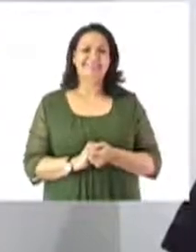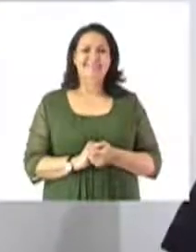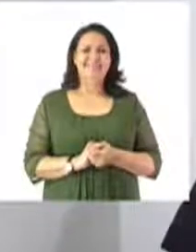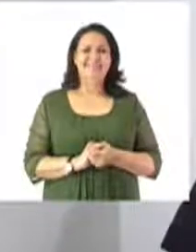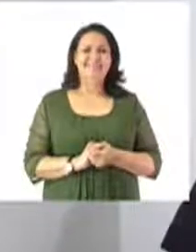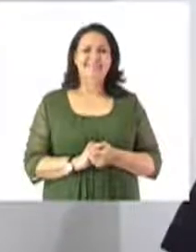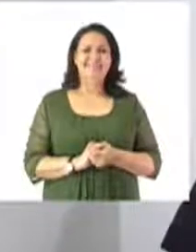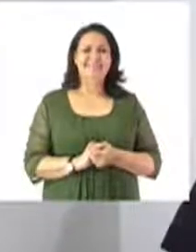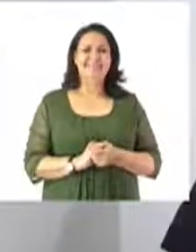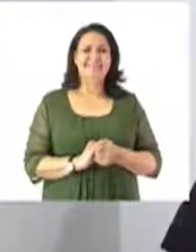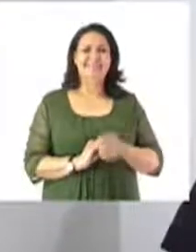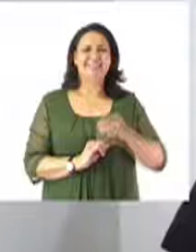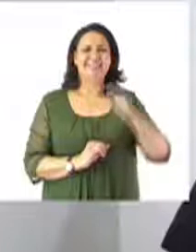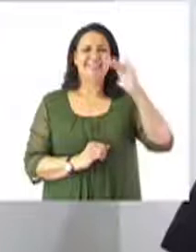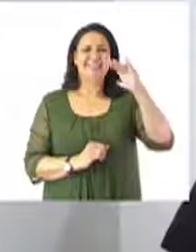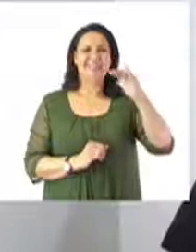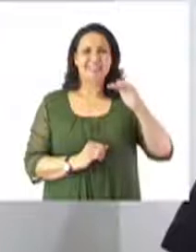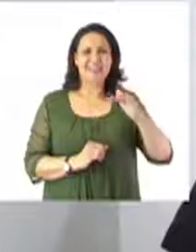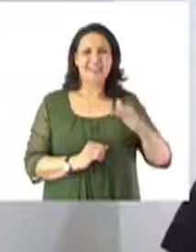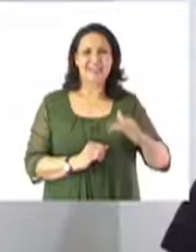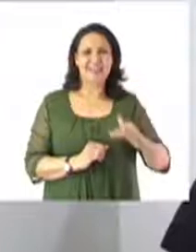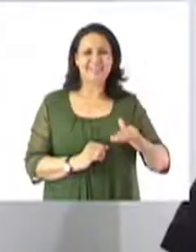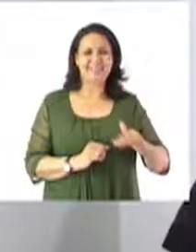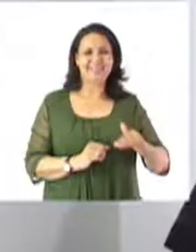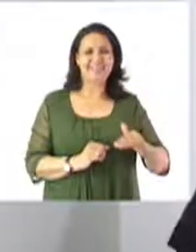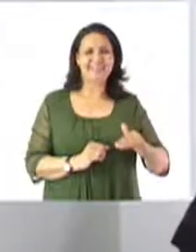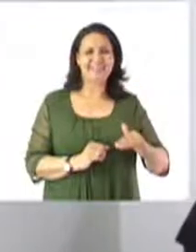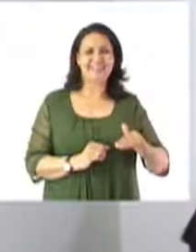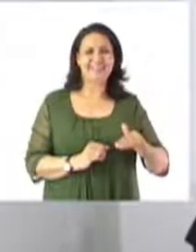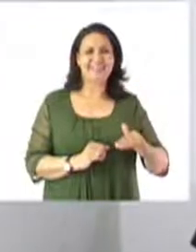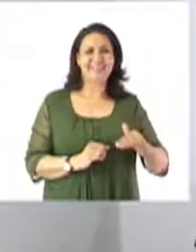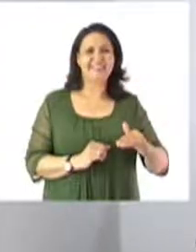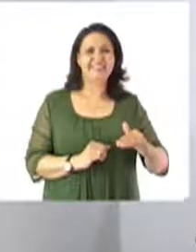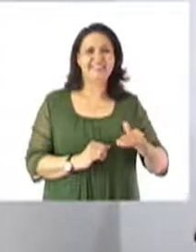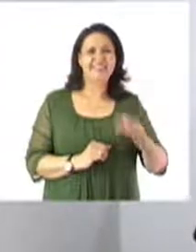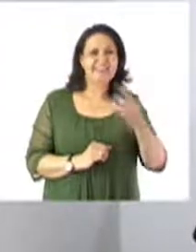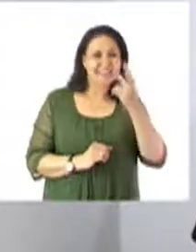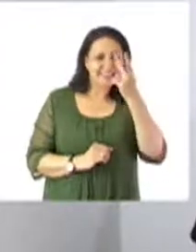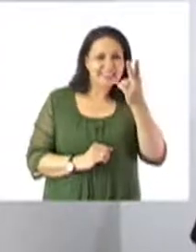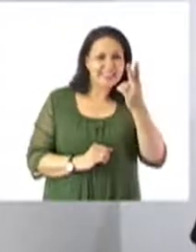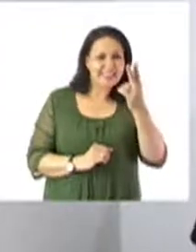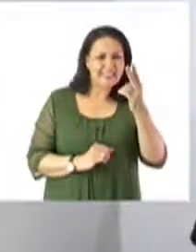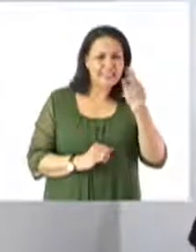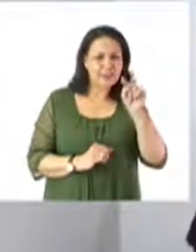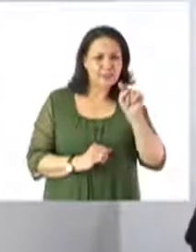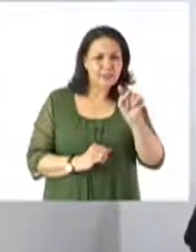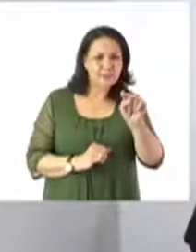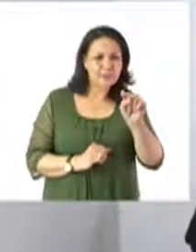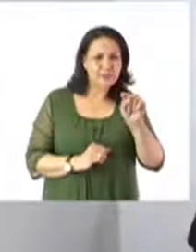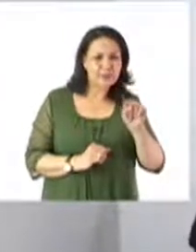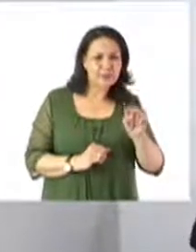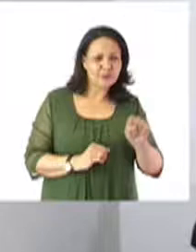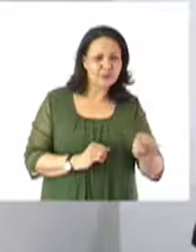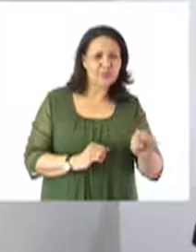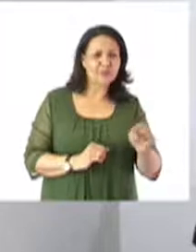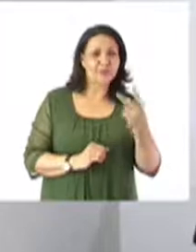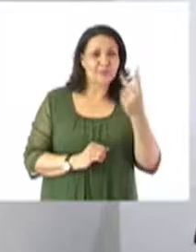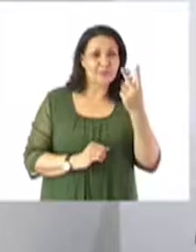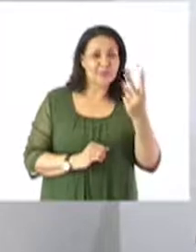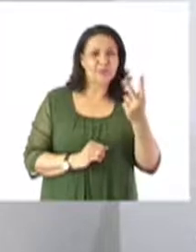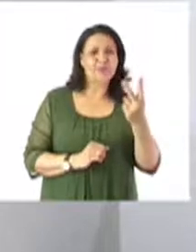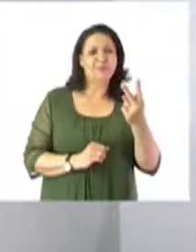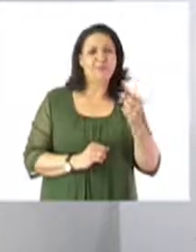Going down to the bottom of the page, you can see the 2 dots.